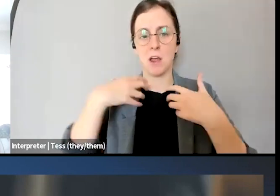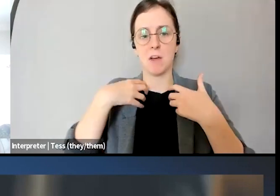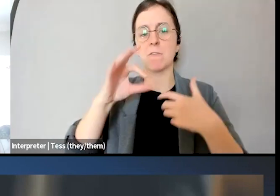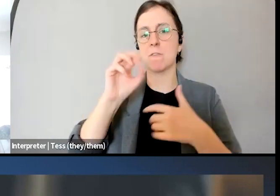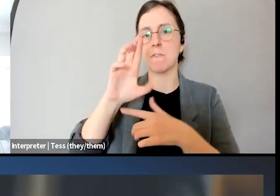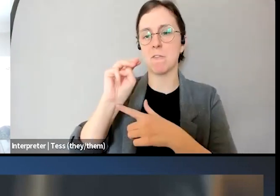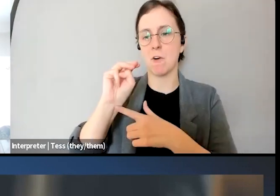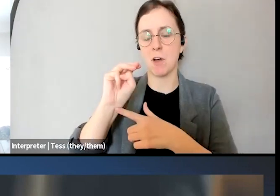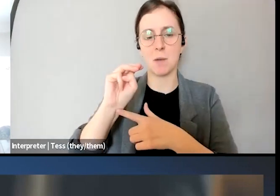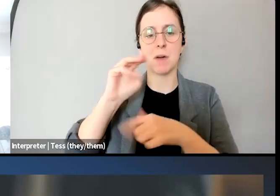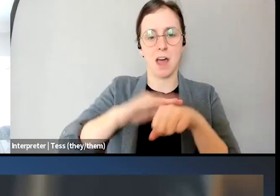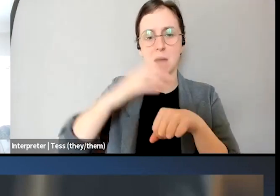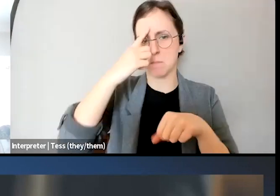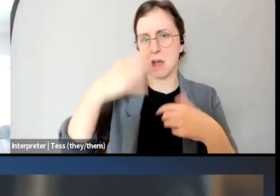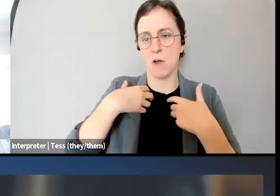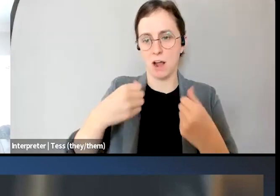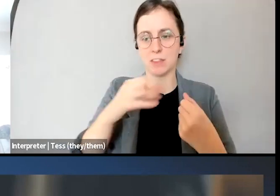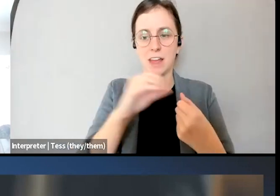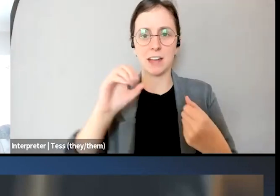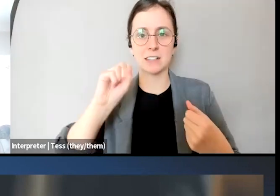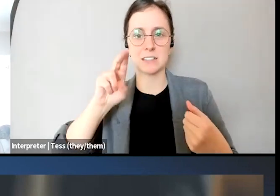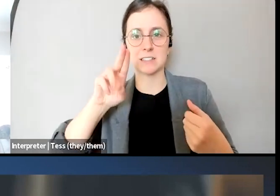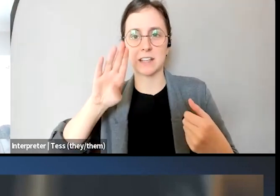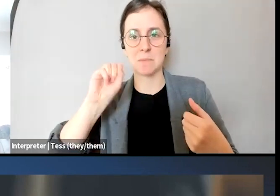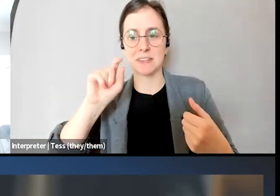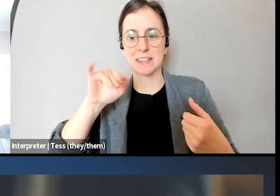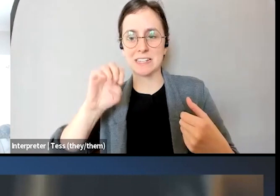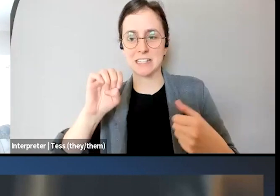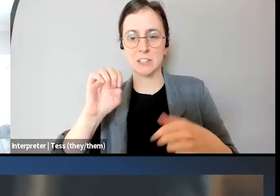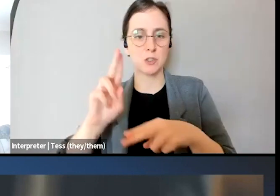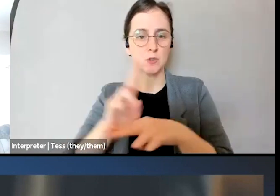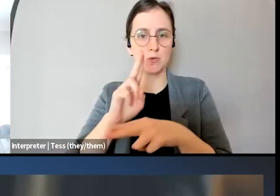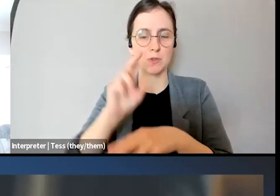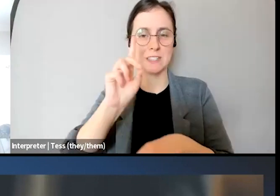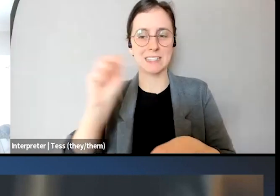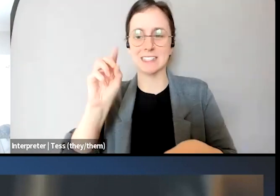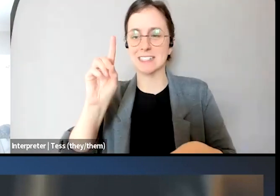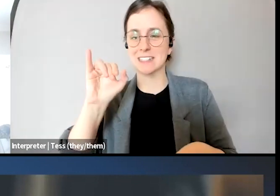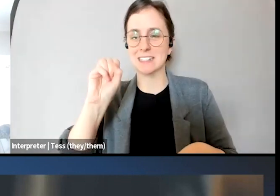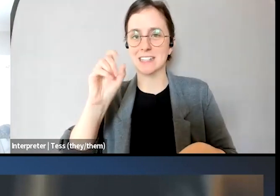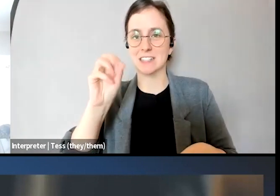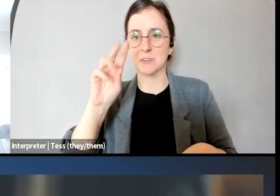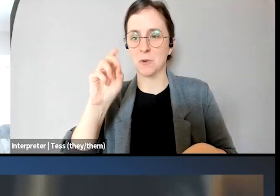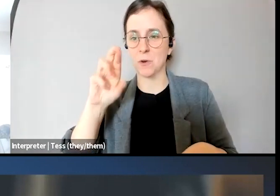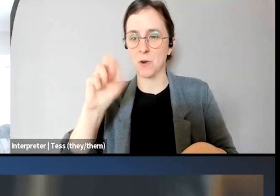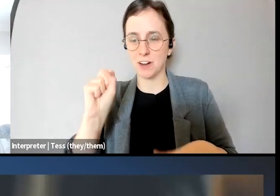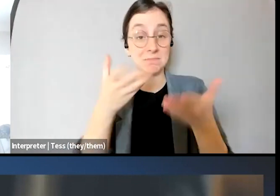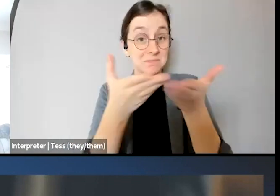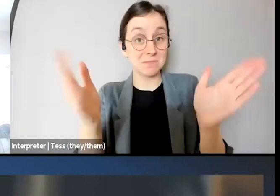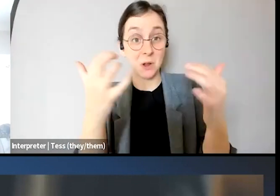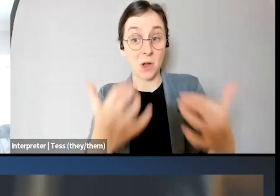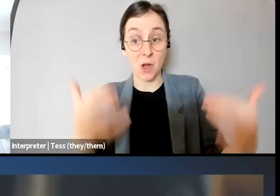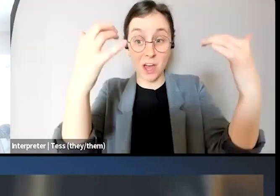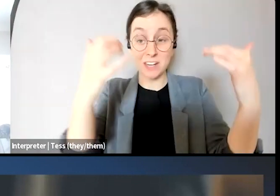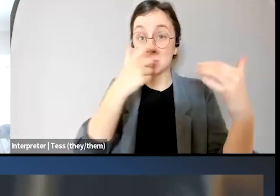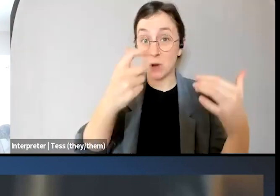Disorders. I welcome our virtual audience and those viewing the recorded webcast today and on different